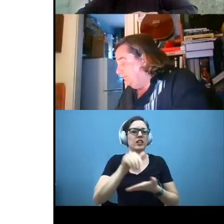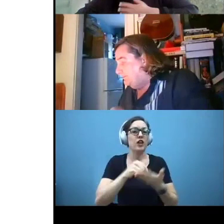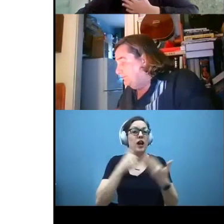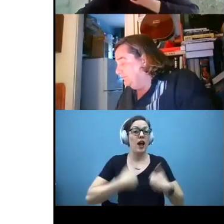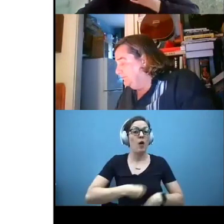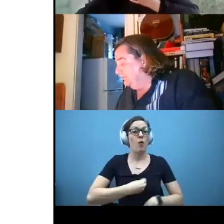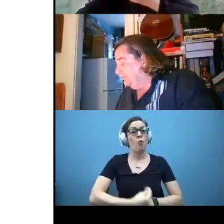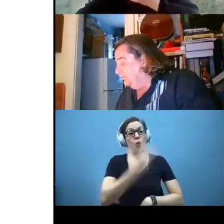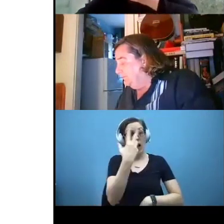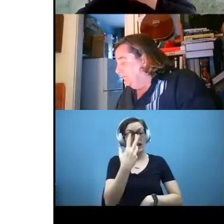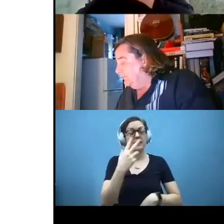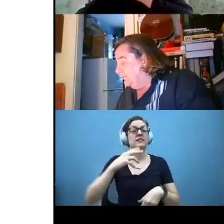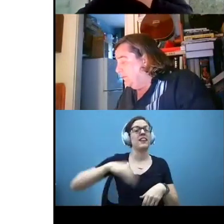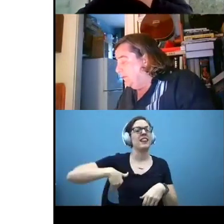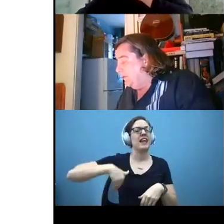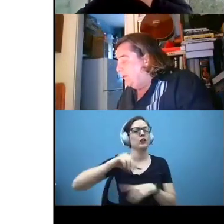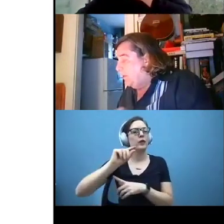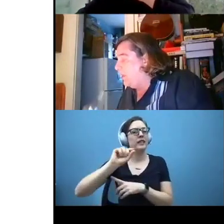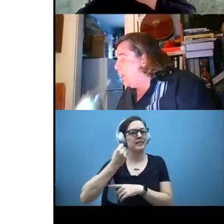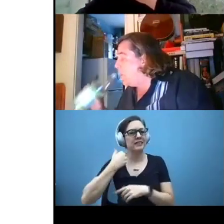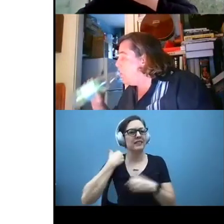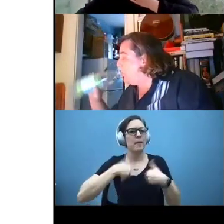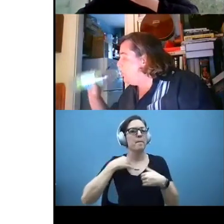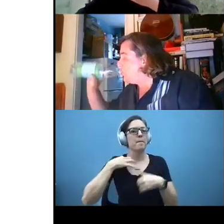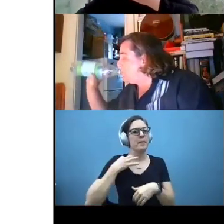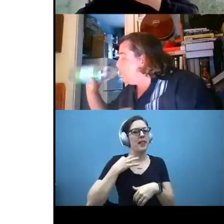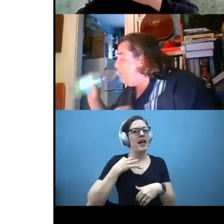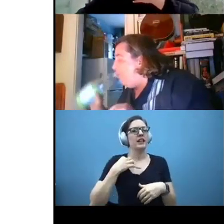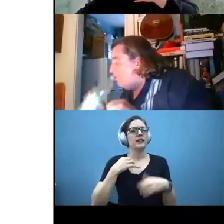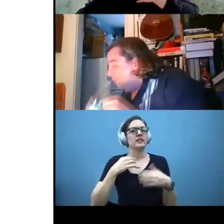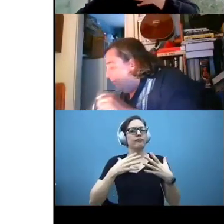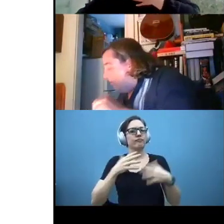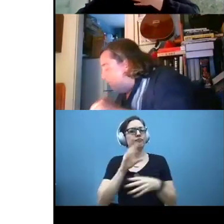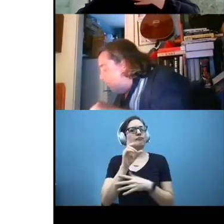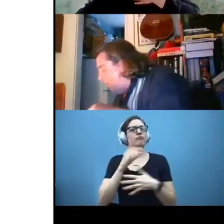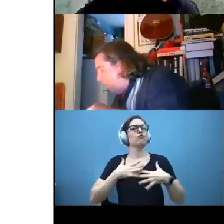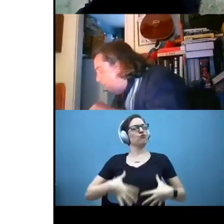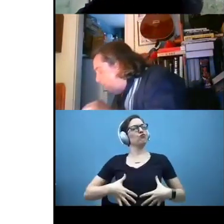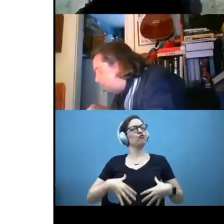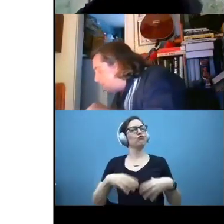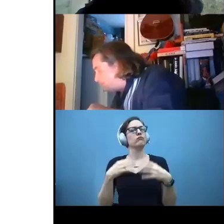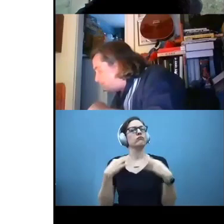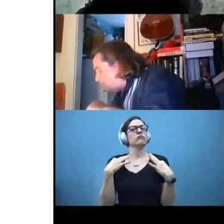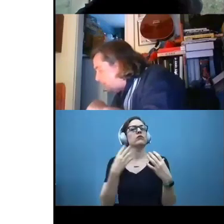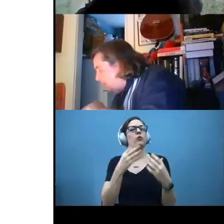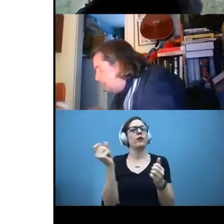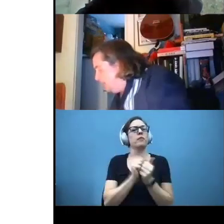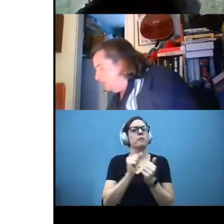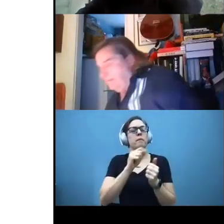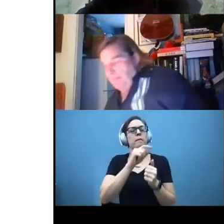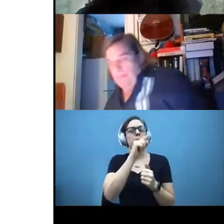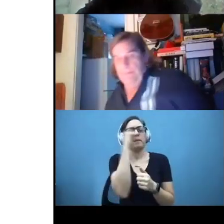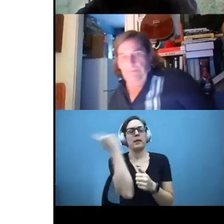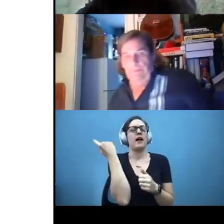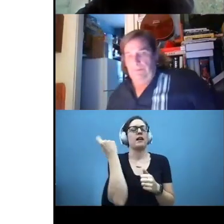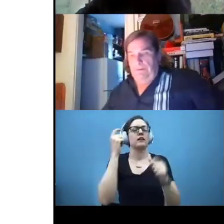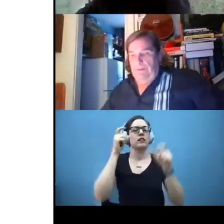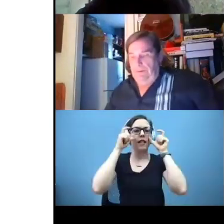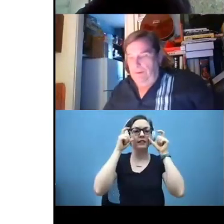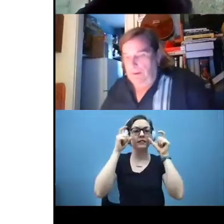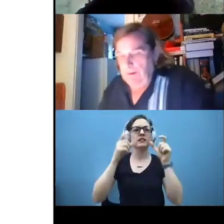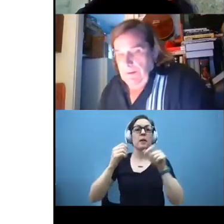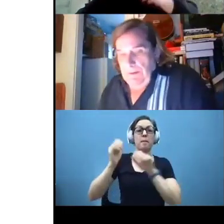20s. I'm wearing a black dress shirt and I have black framed glasses on. My background is mostly light colored. You can see my